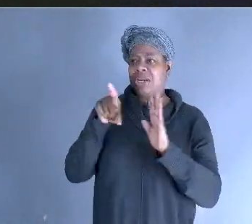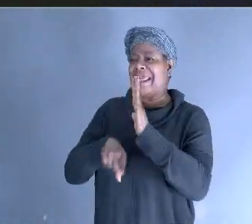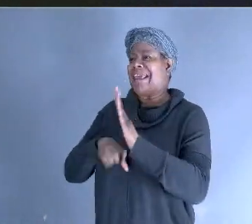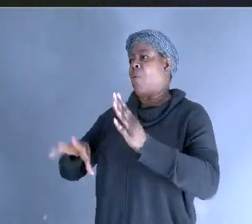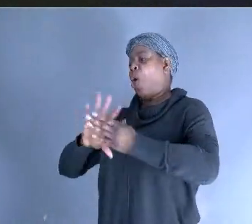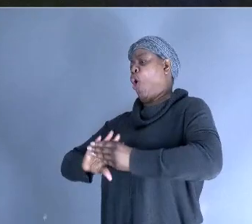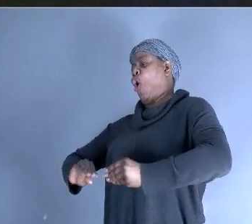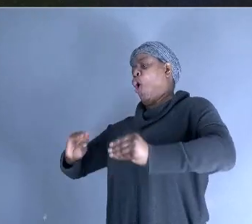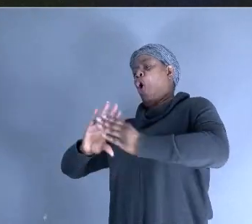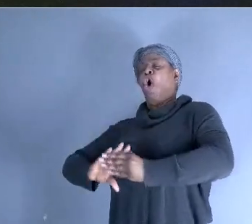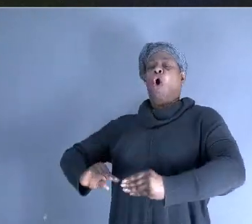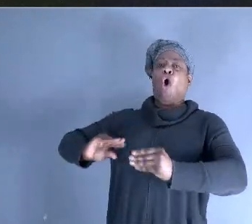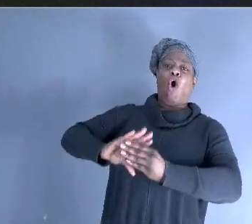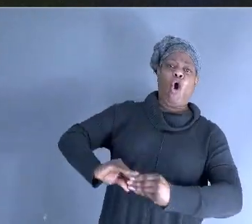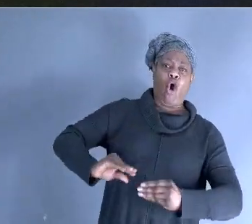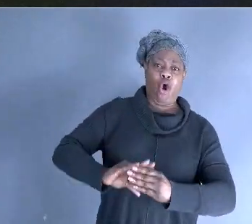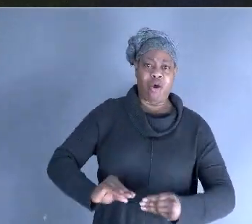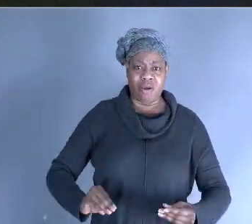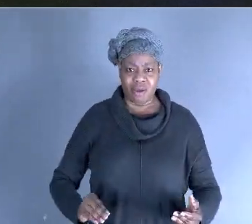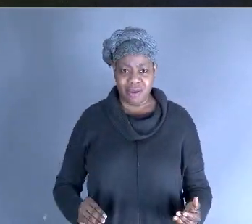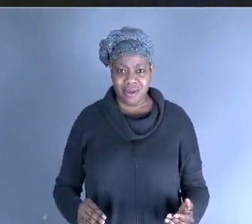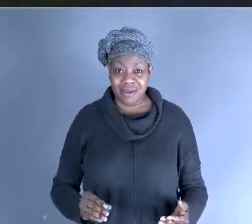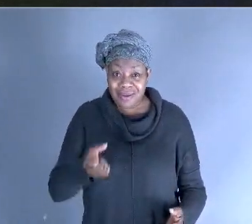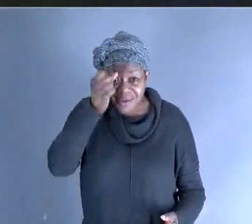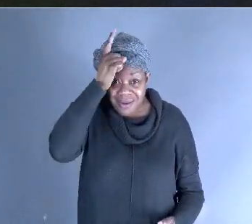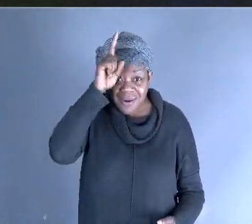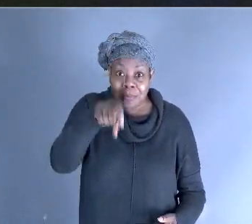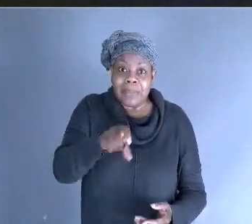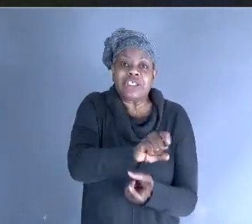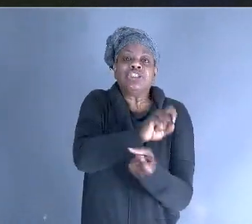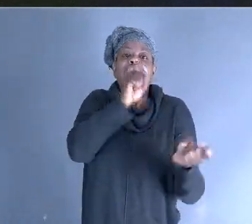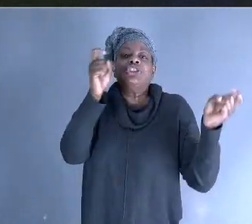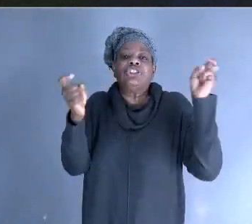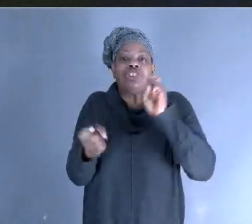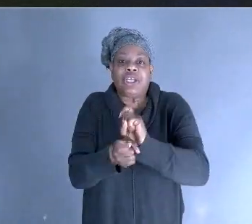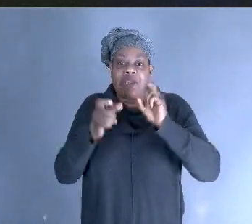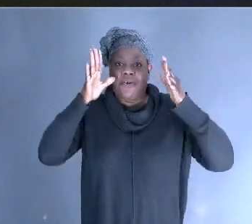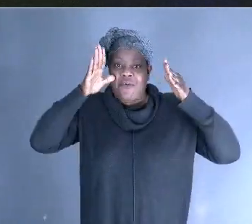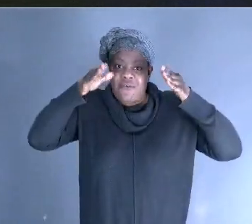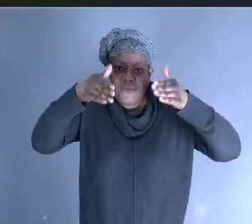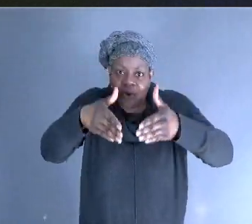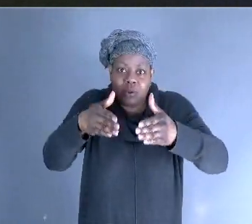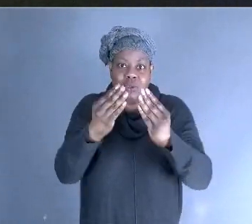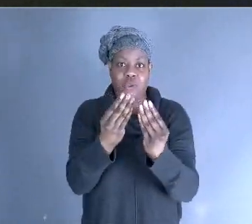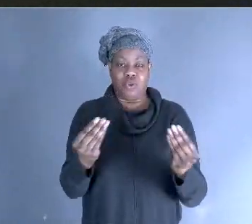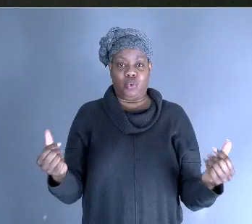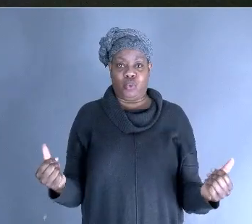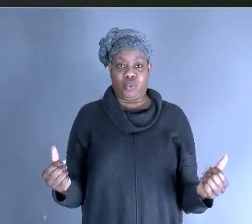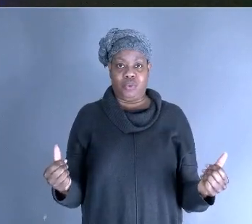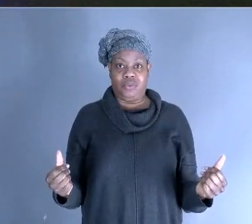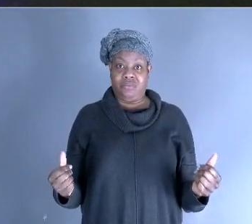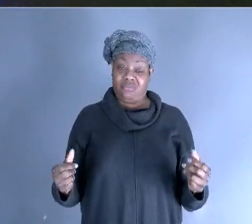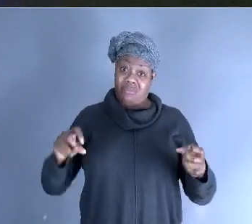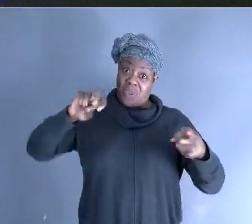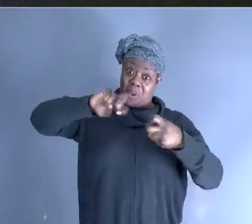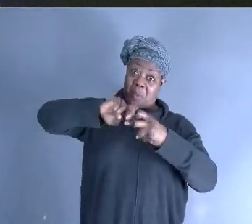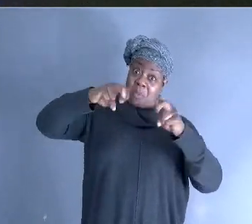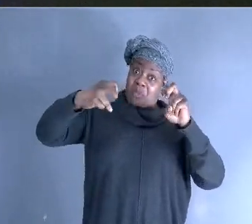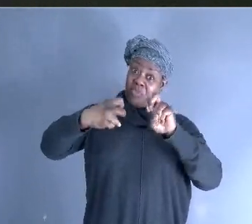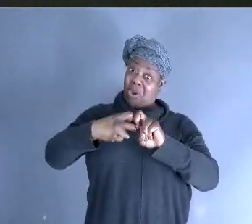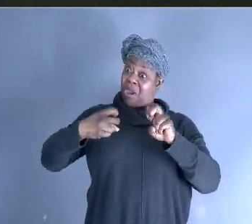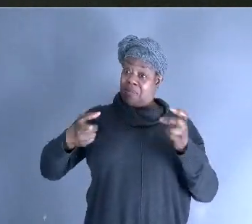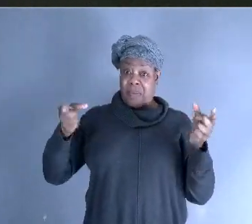season or the place Where you pray about the solution. And you don't allow all of the problems of the world